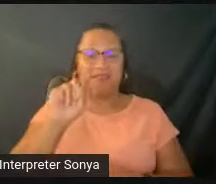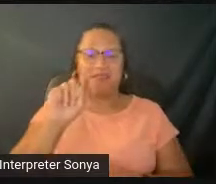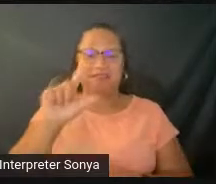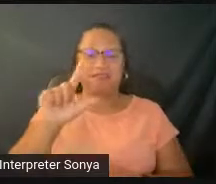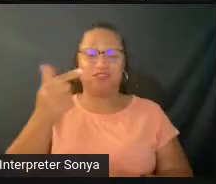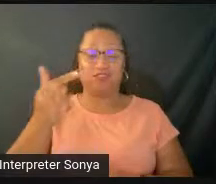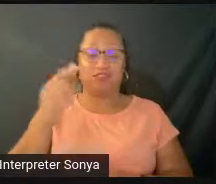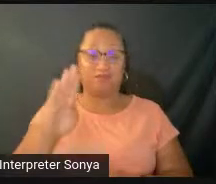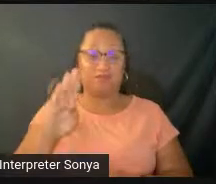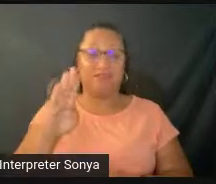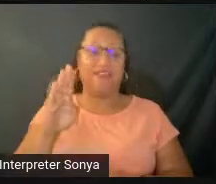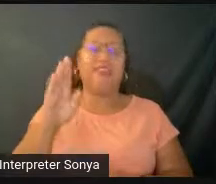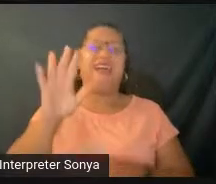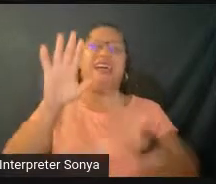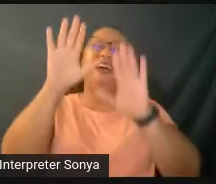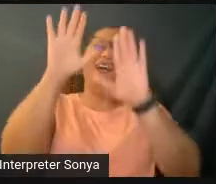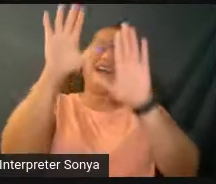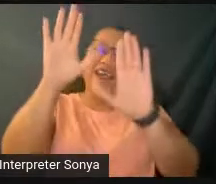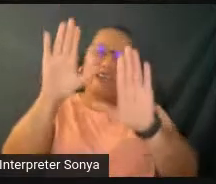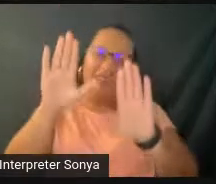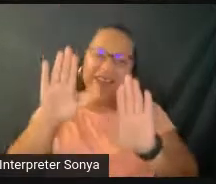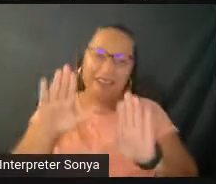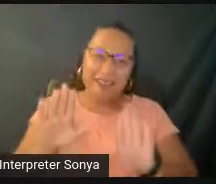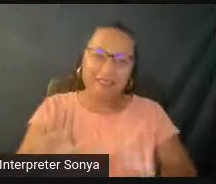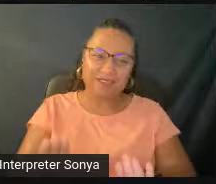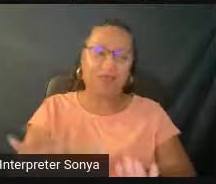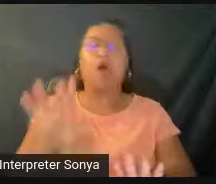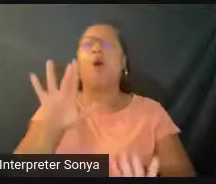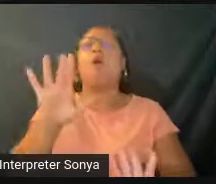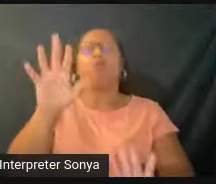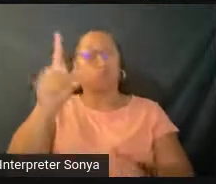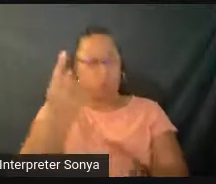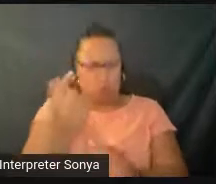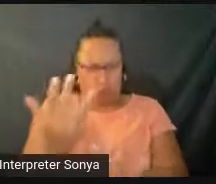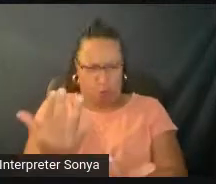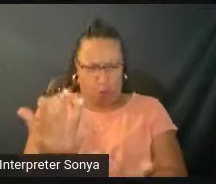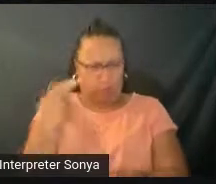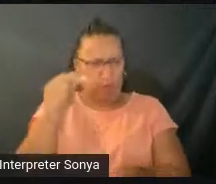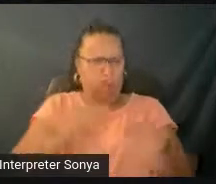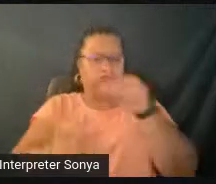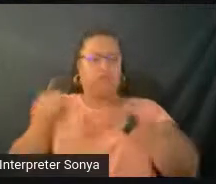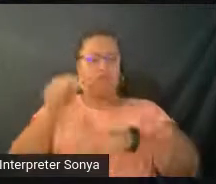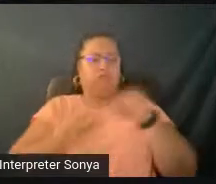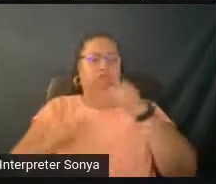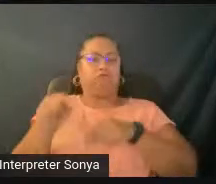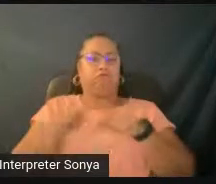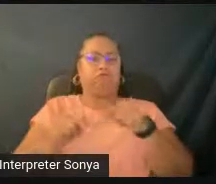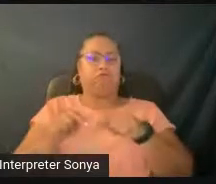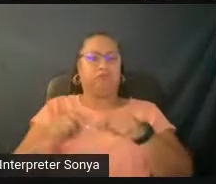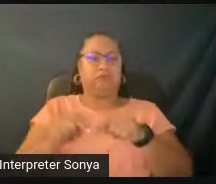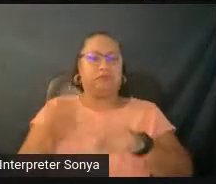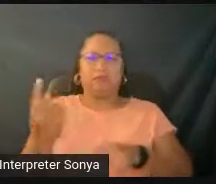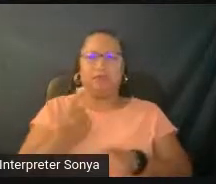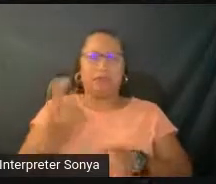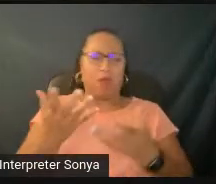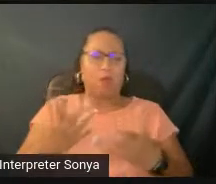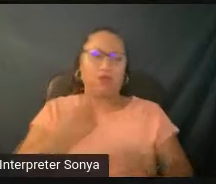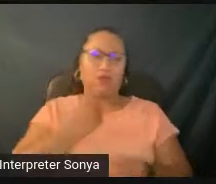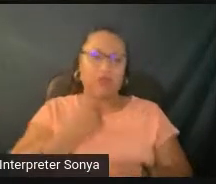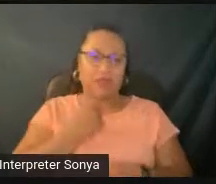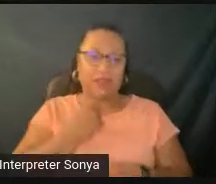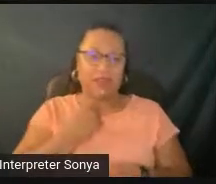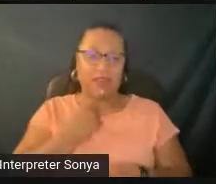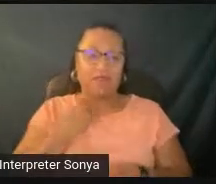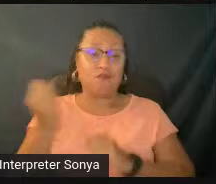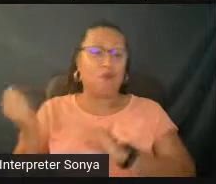CSLGB every Sunday. Wait a minute, let me go back because there's something I want to say. For